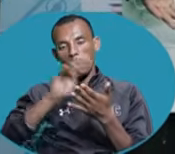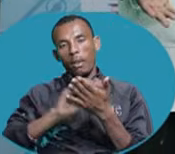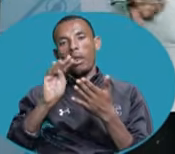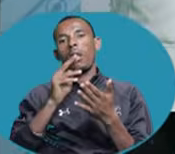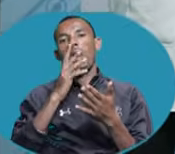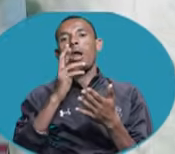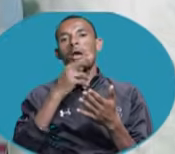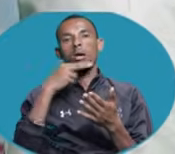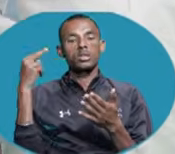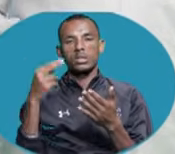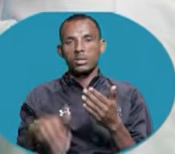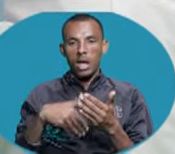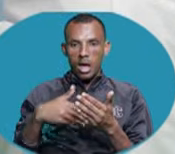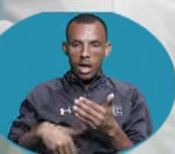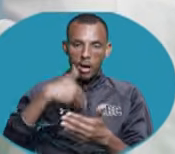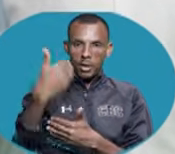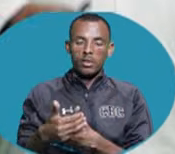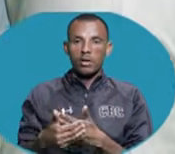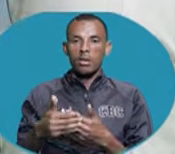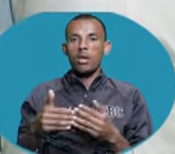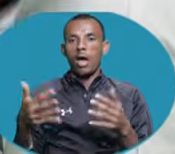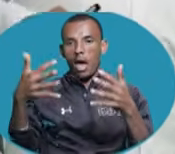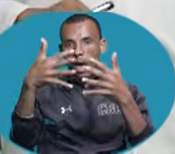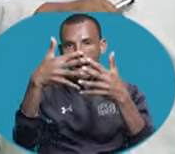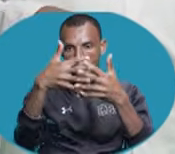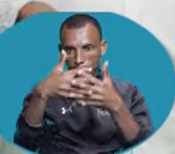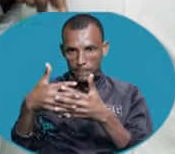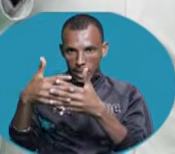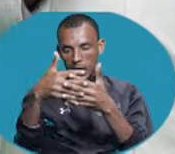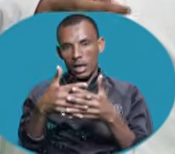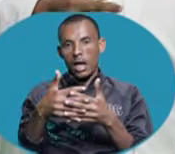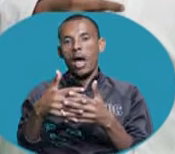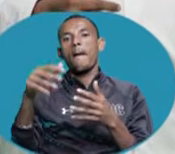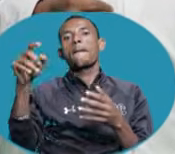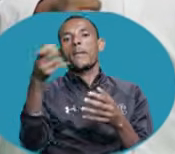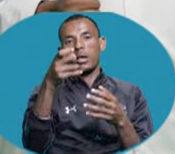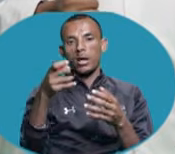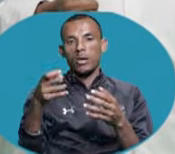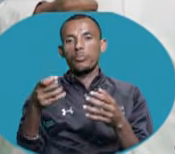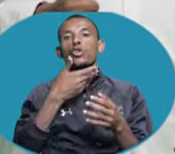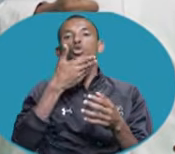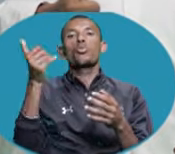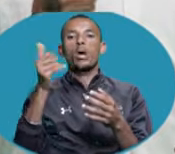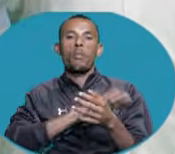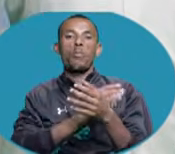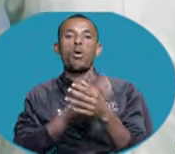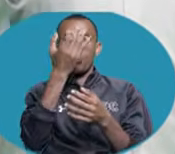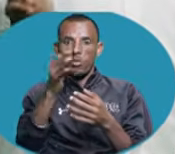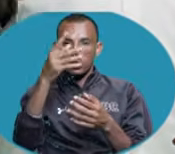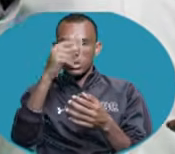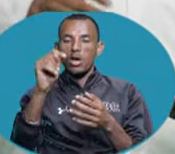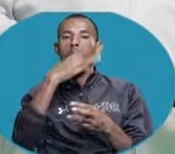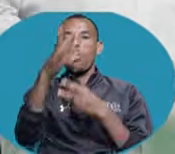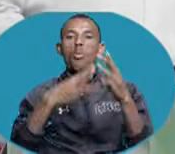world after the end of the war. The other development of the time, the formation of United